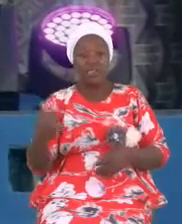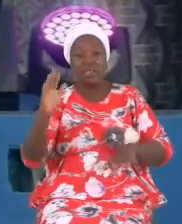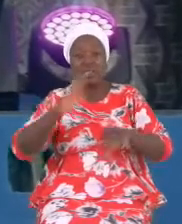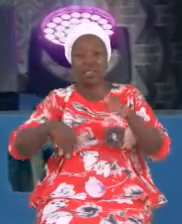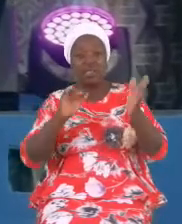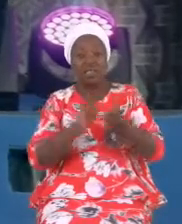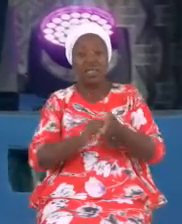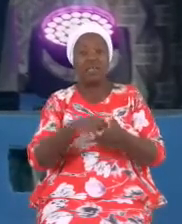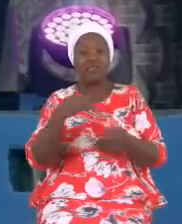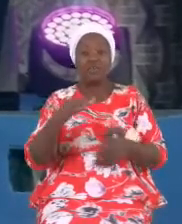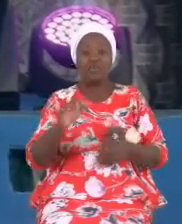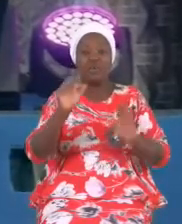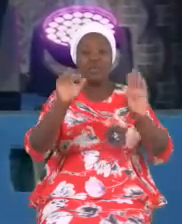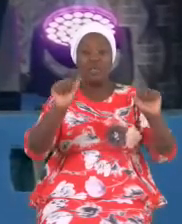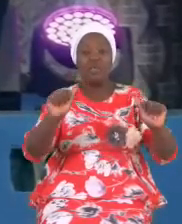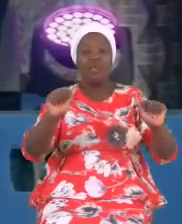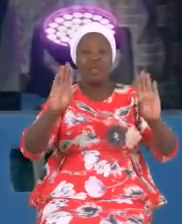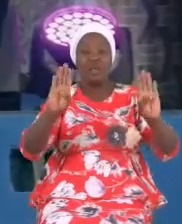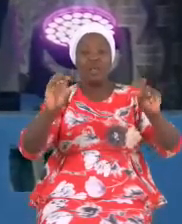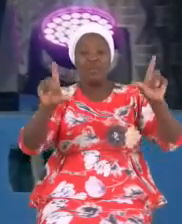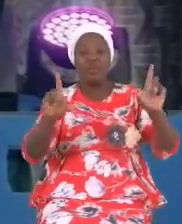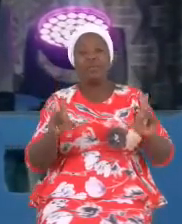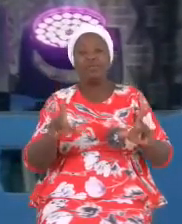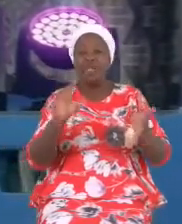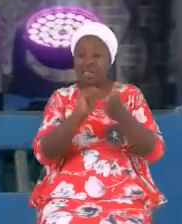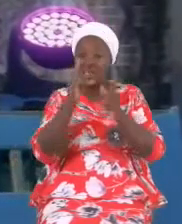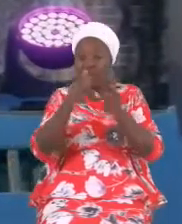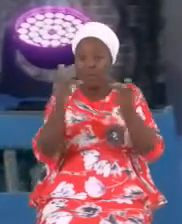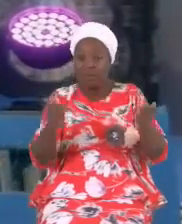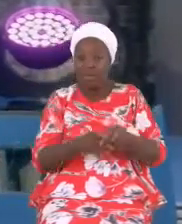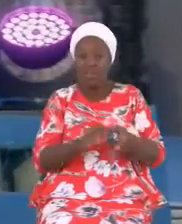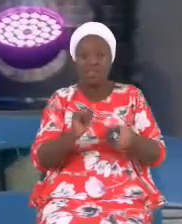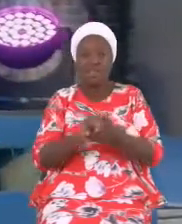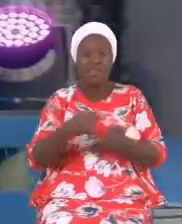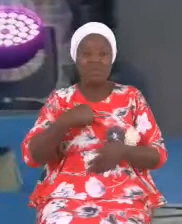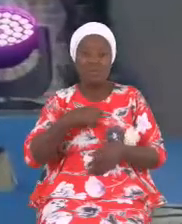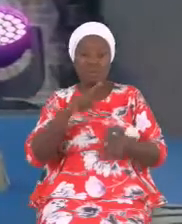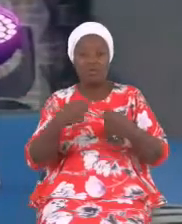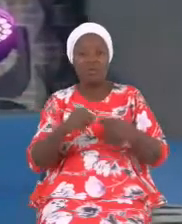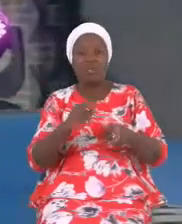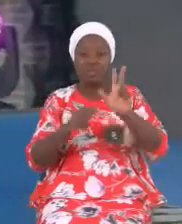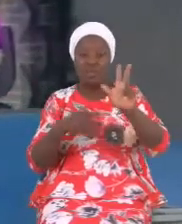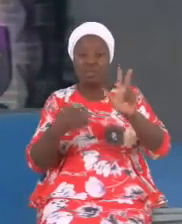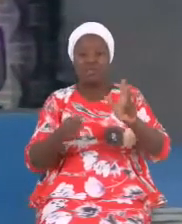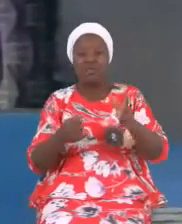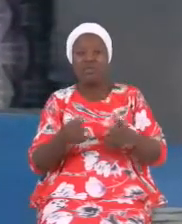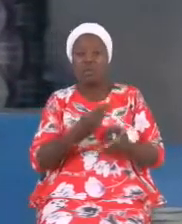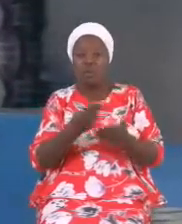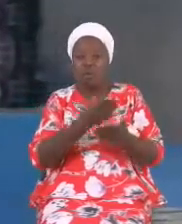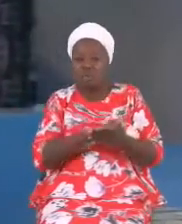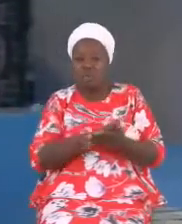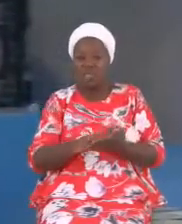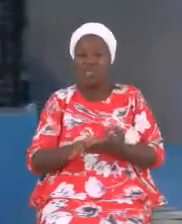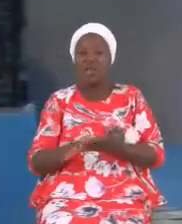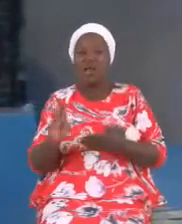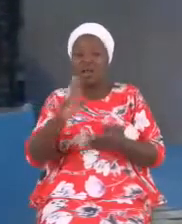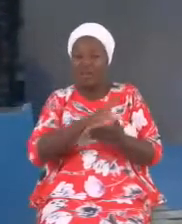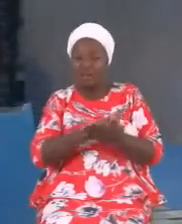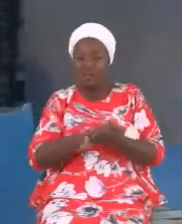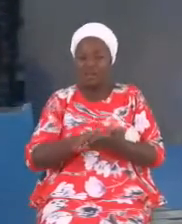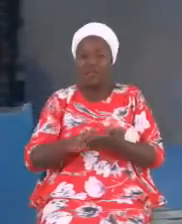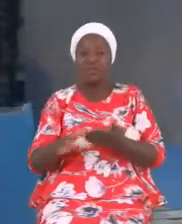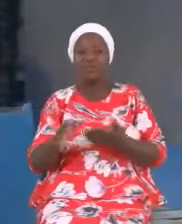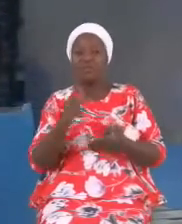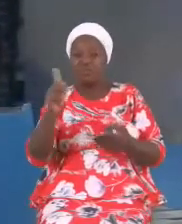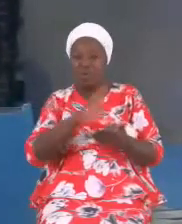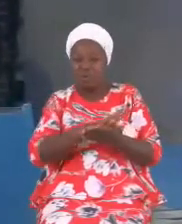Abel. That's the place we're going. Very clean, holy, righteous, pure, and there's no violence there, there's